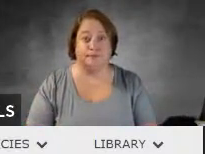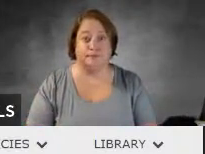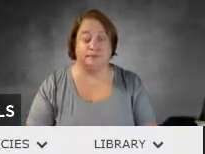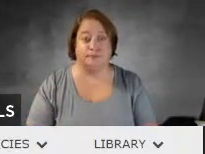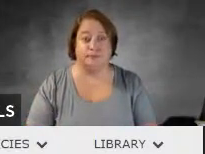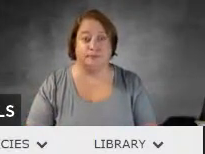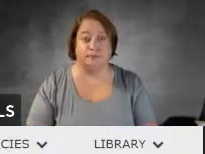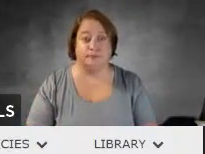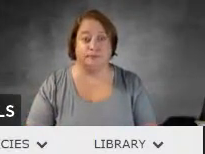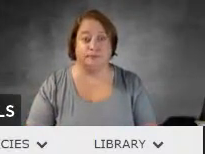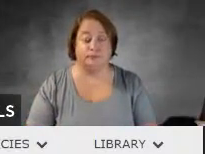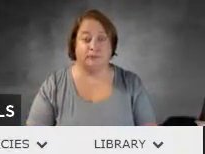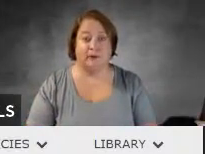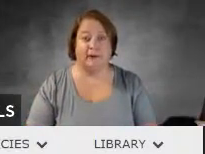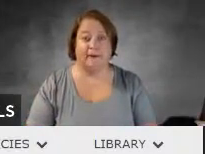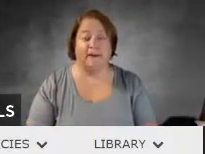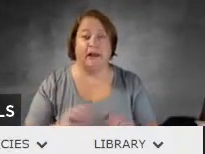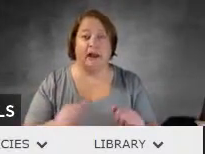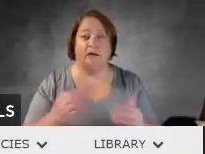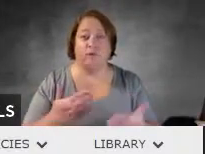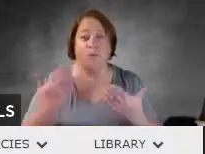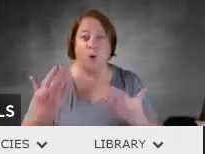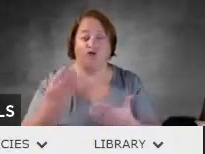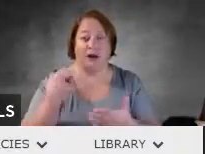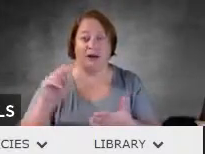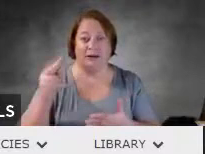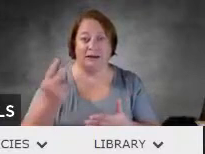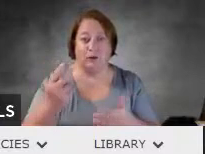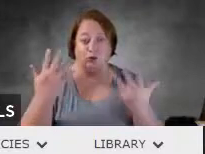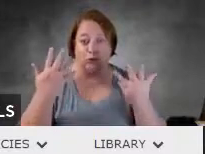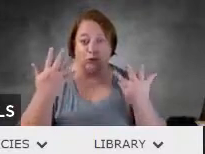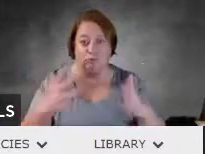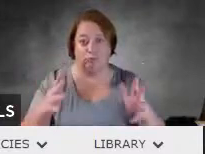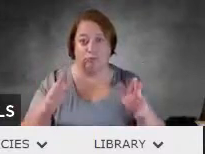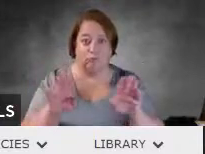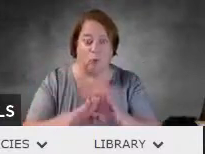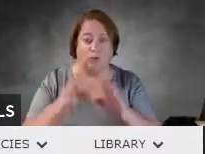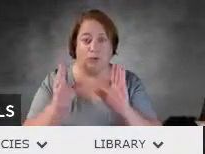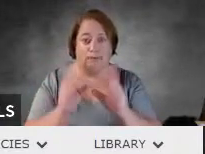Okay. May I have a motion and a second to adjourn the meeting?